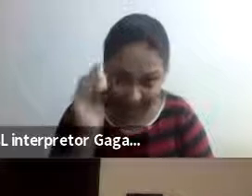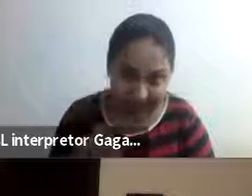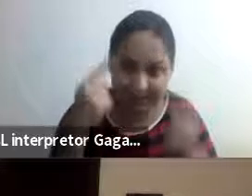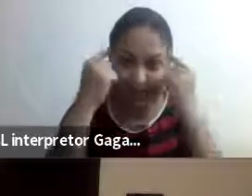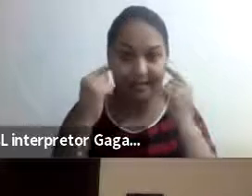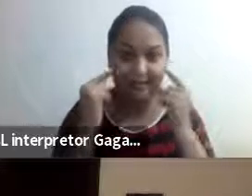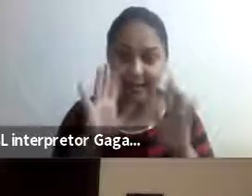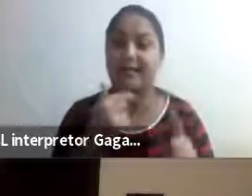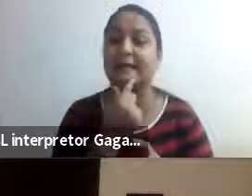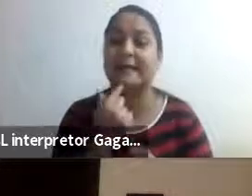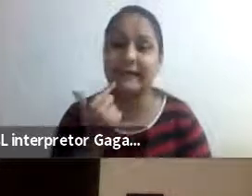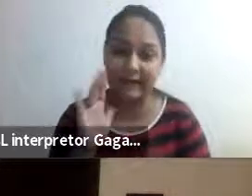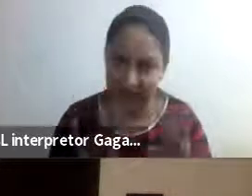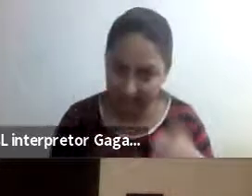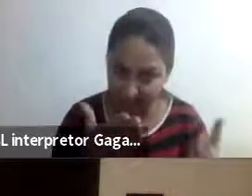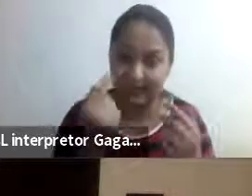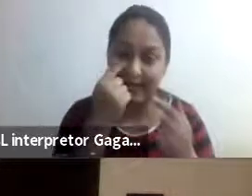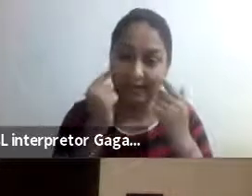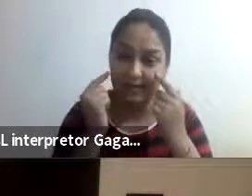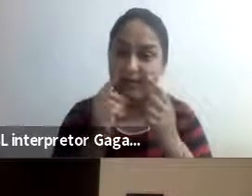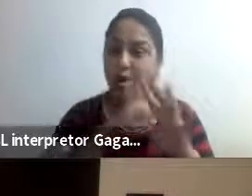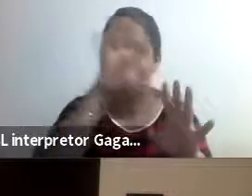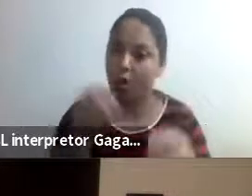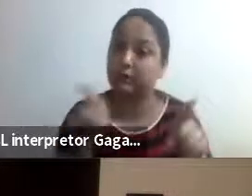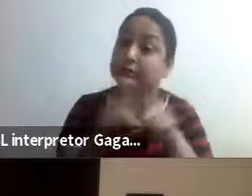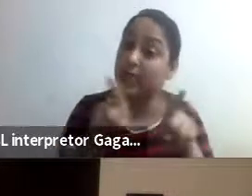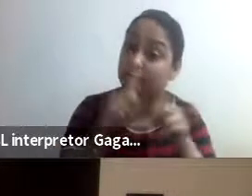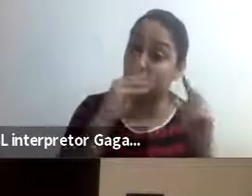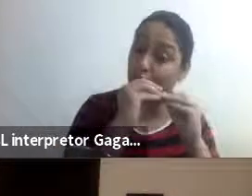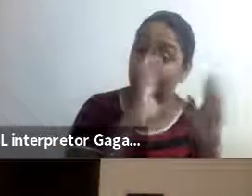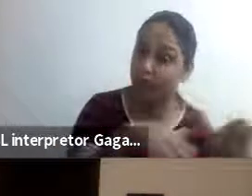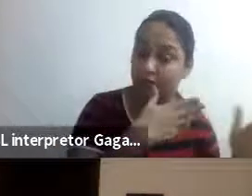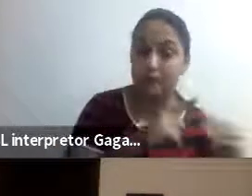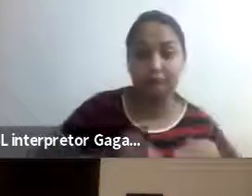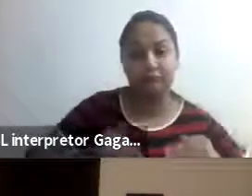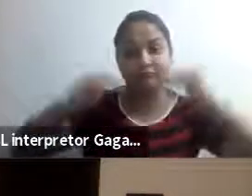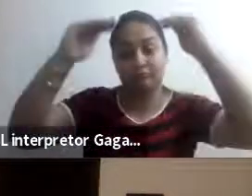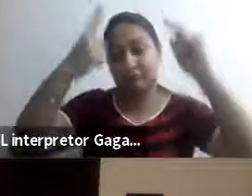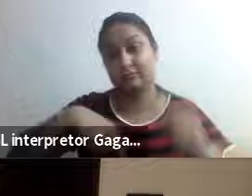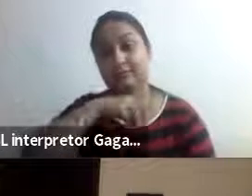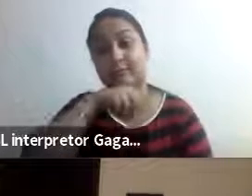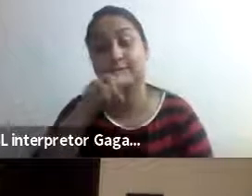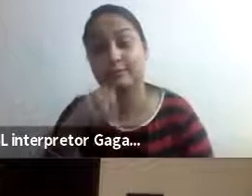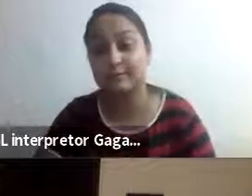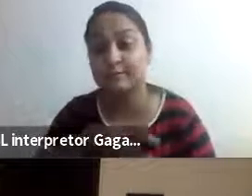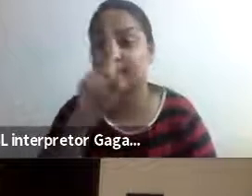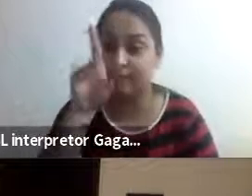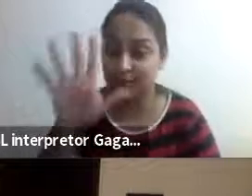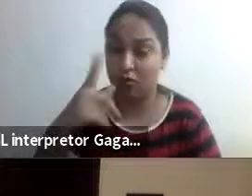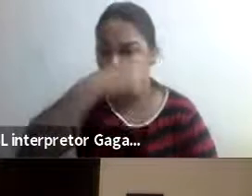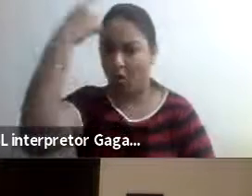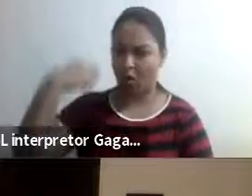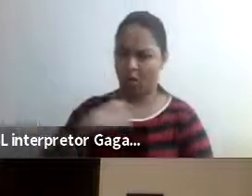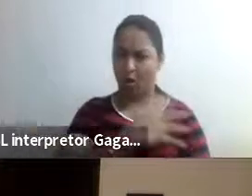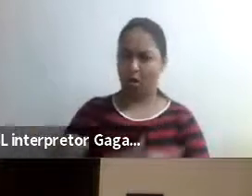chin. And so this is another part of growing up. By the time she was 15, she said she was quite heavily tattooed. She had almost